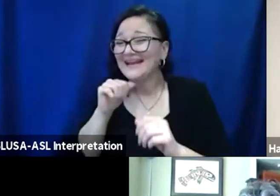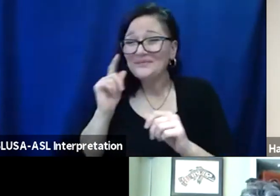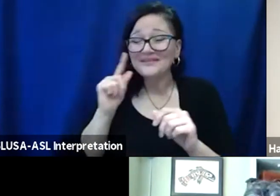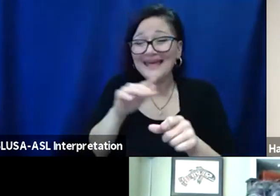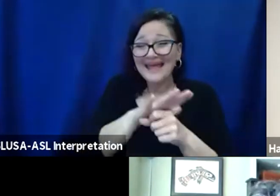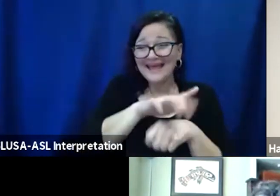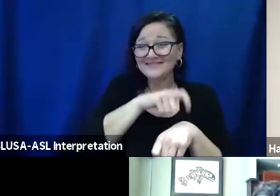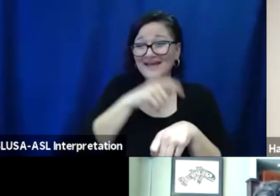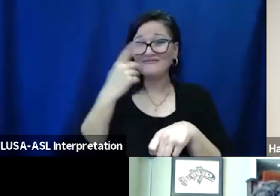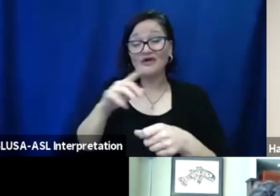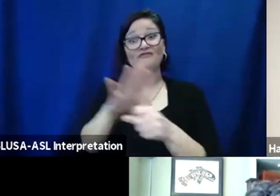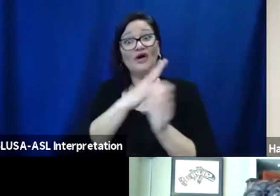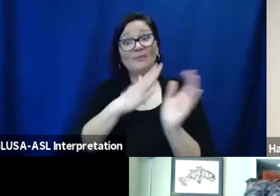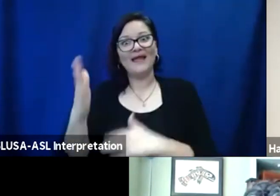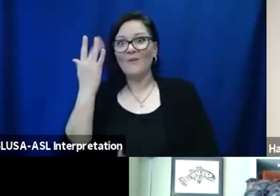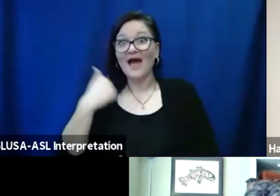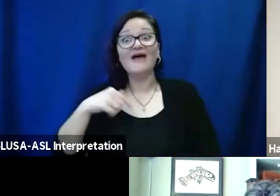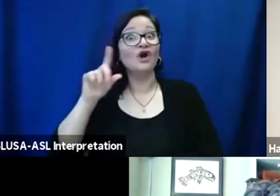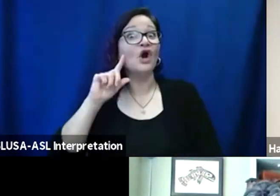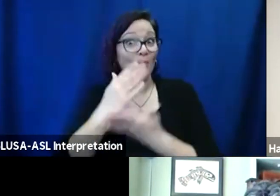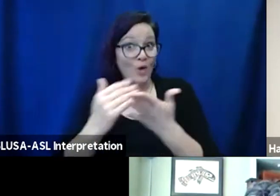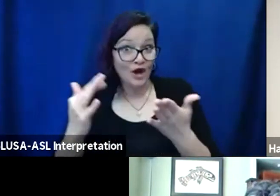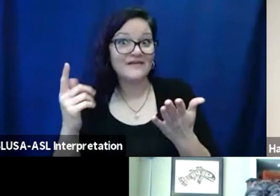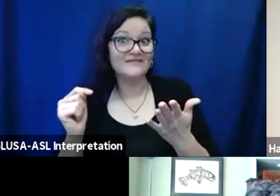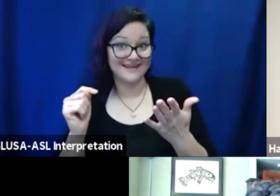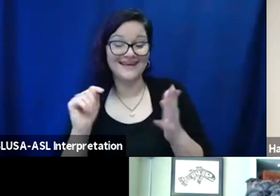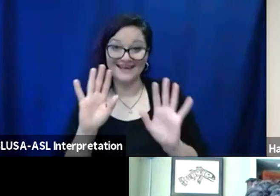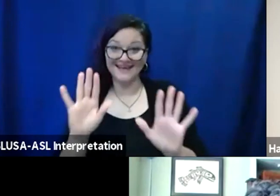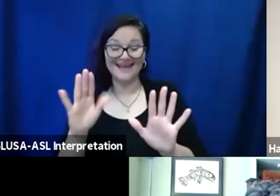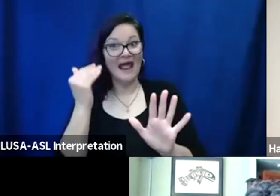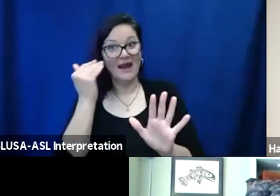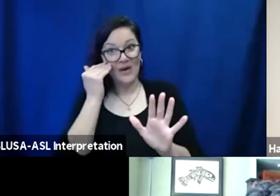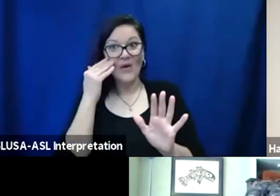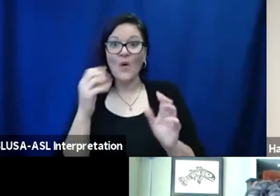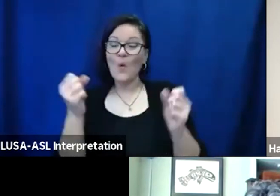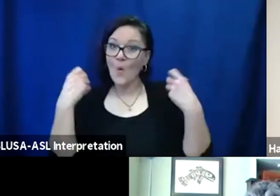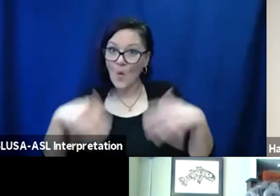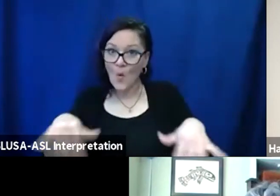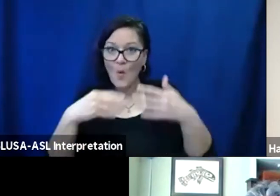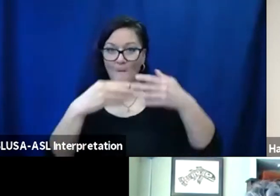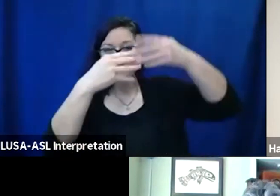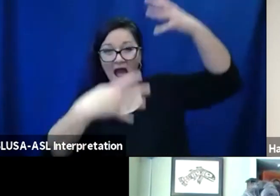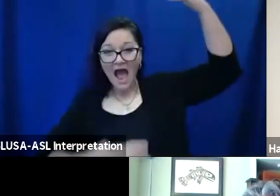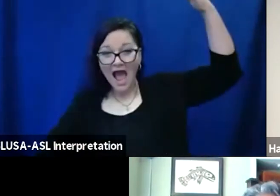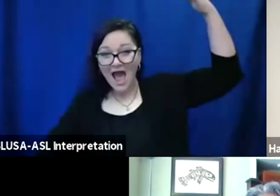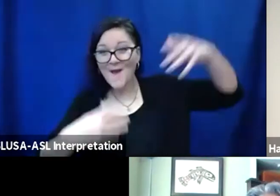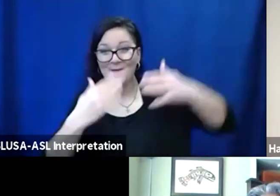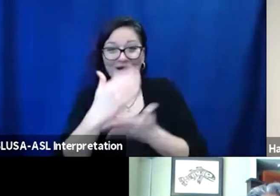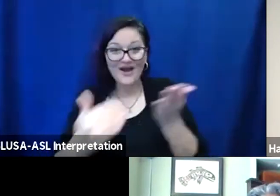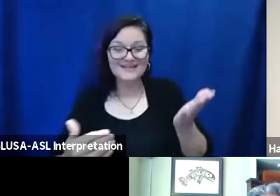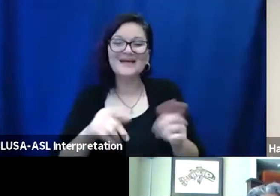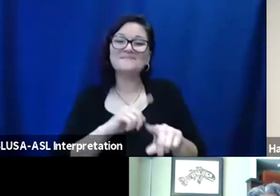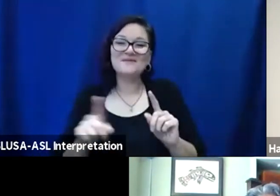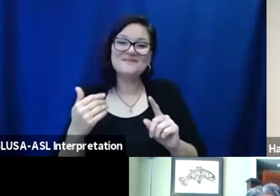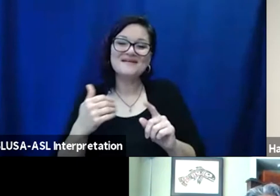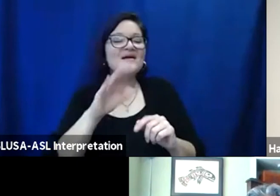for the full plan, because I have heard parts of the full plan, and I know there are many of them, but we have some